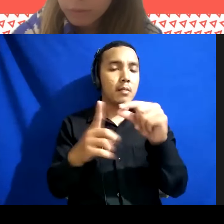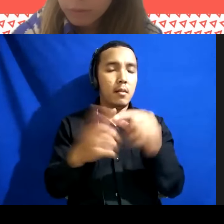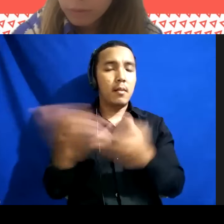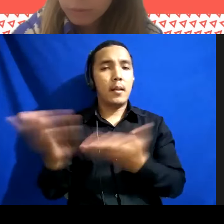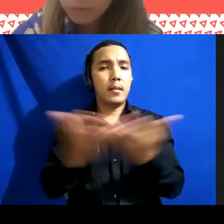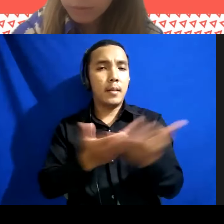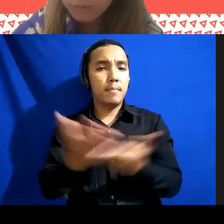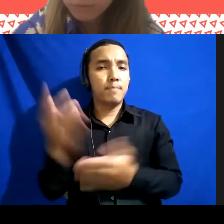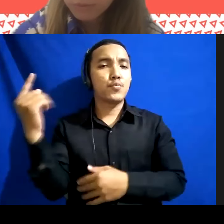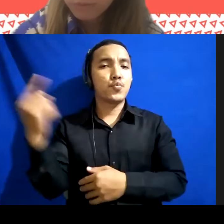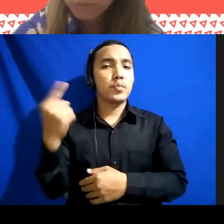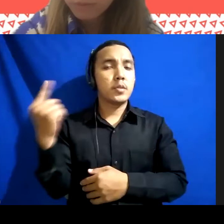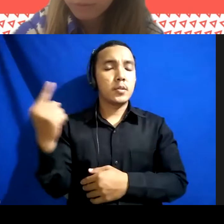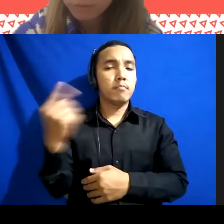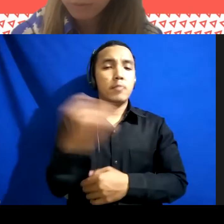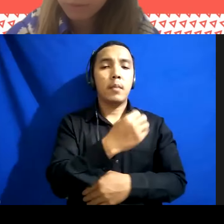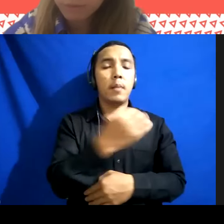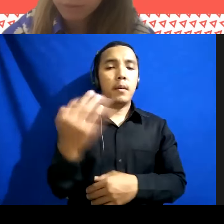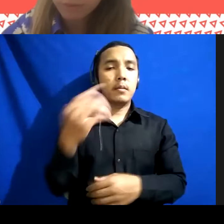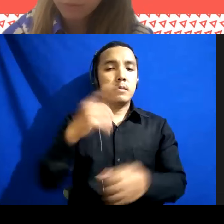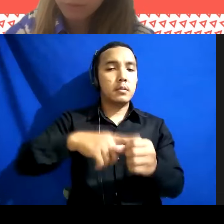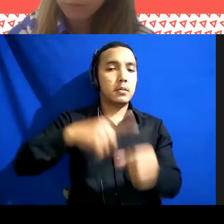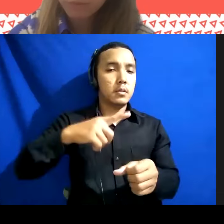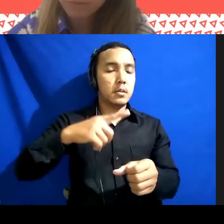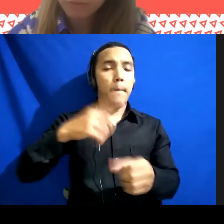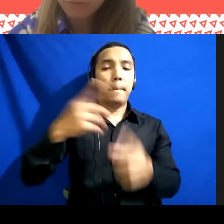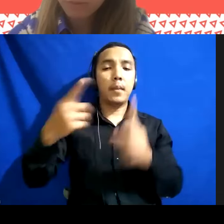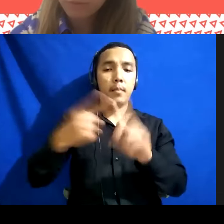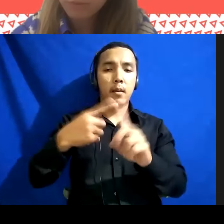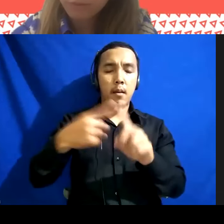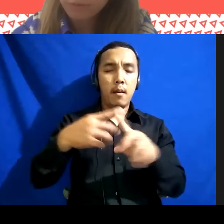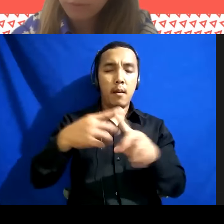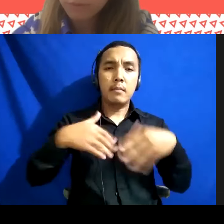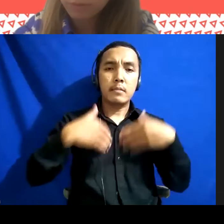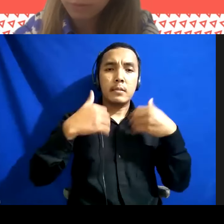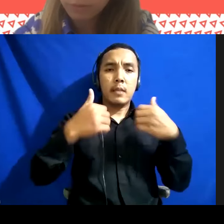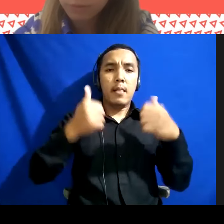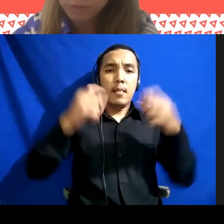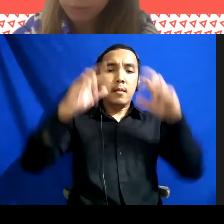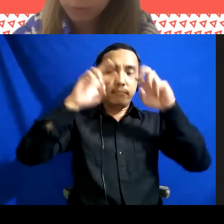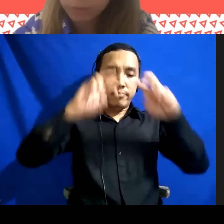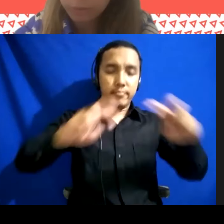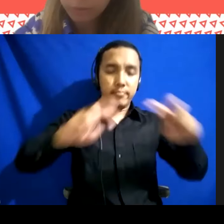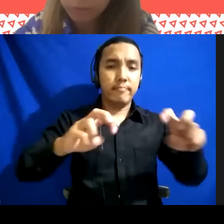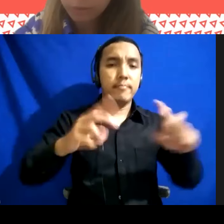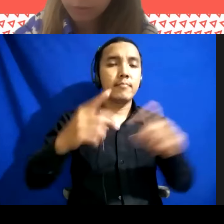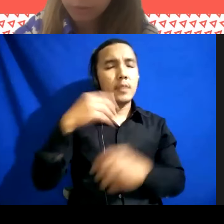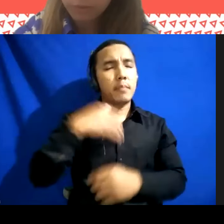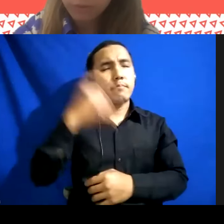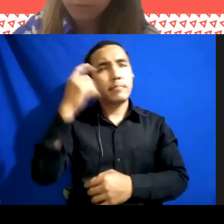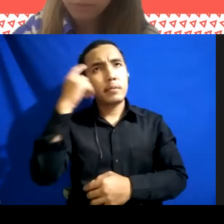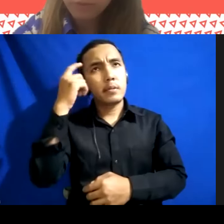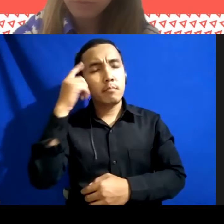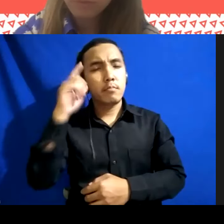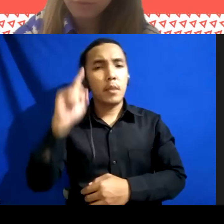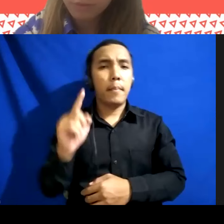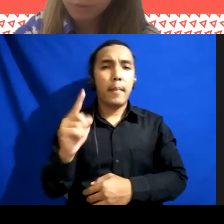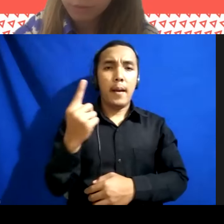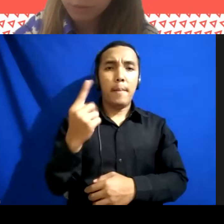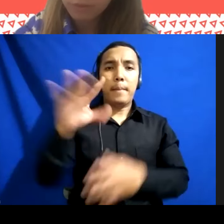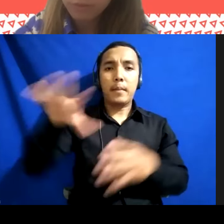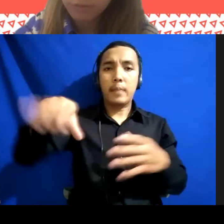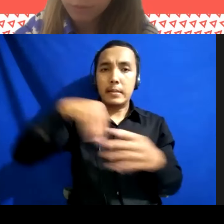about public participation. Now, on the first point regarding the research results, I think, first of all, participation of persons with disability is something that